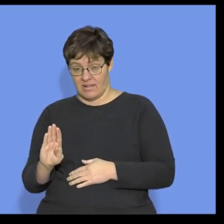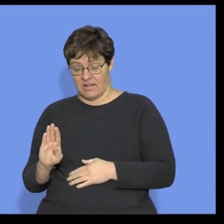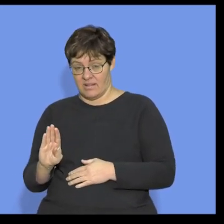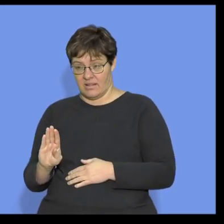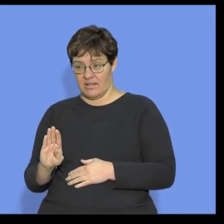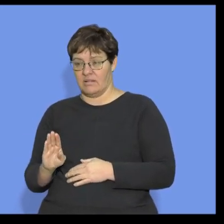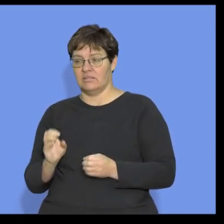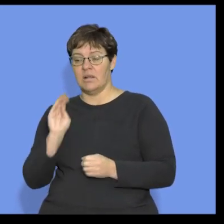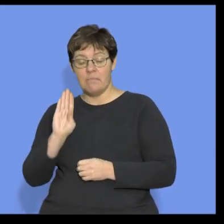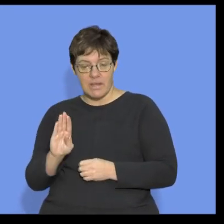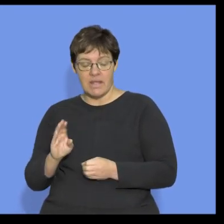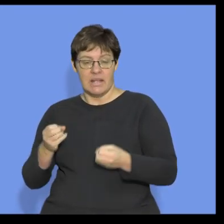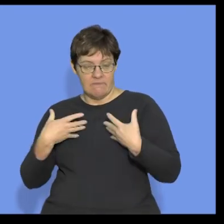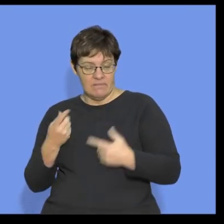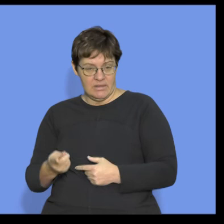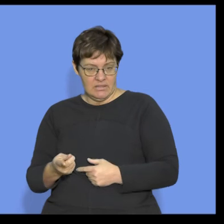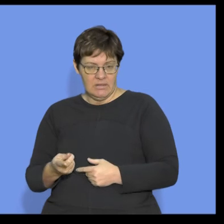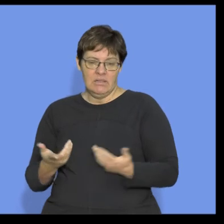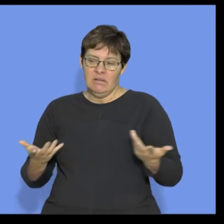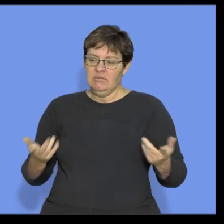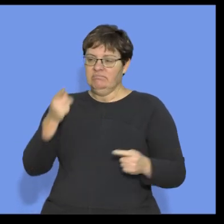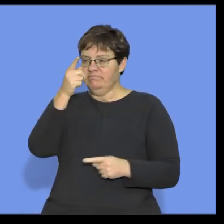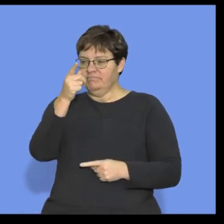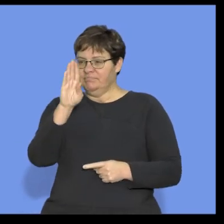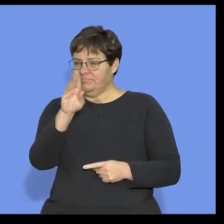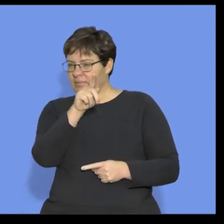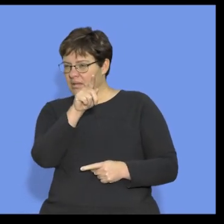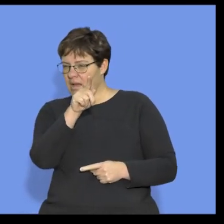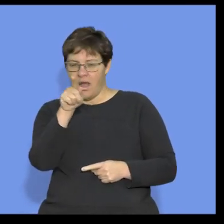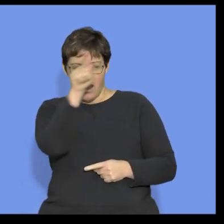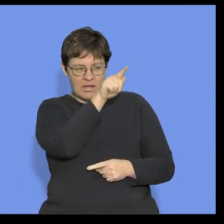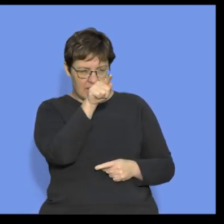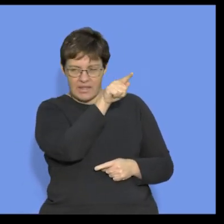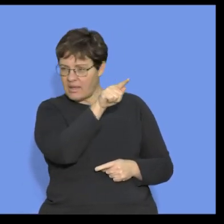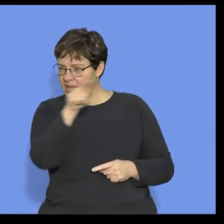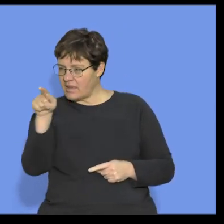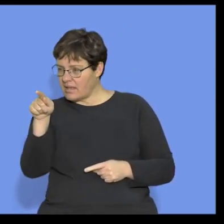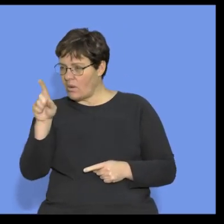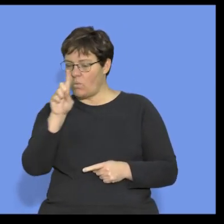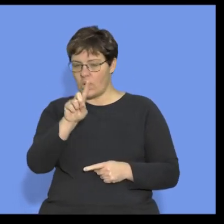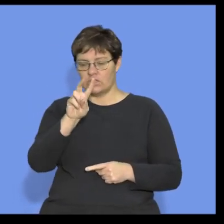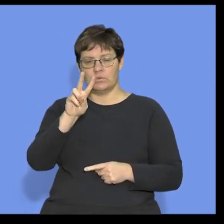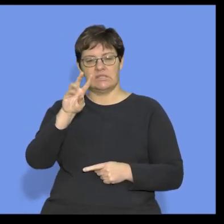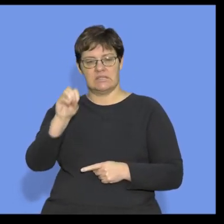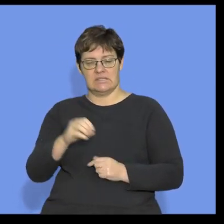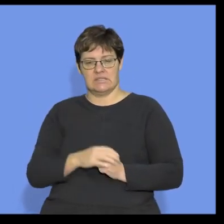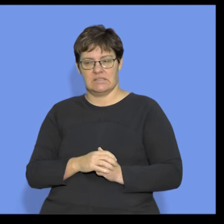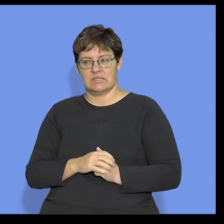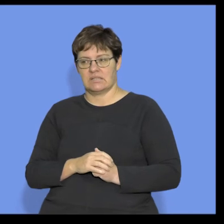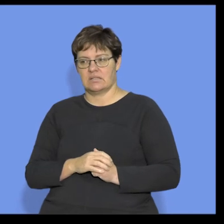together. Tree given treatment B, where's treatment B? There's treatment B there, which